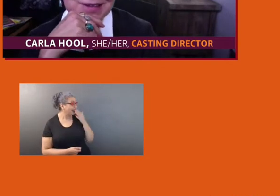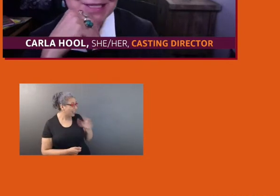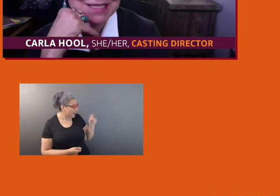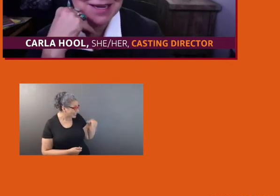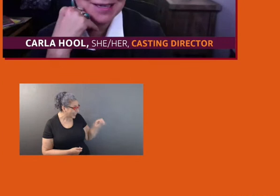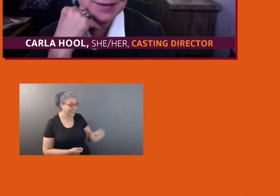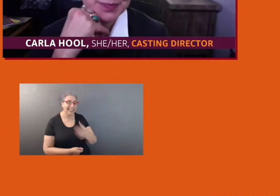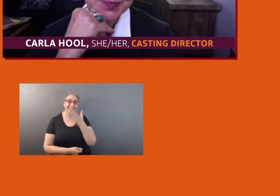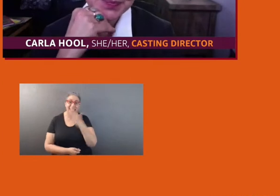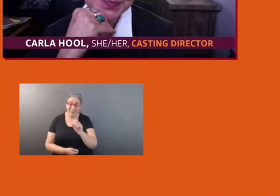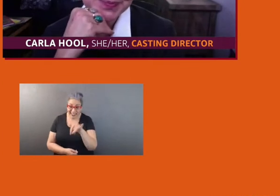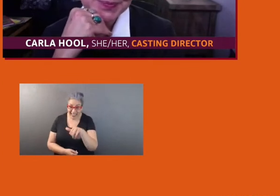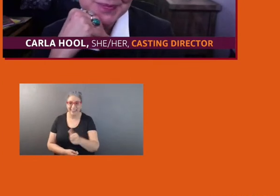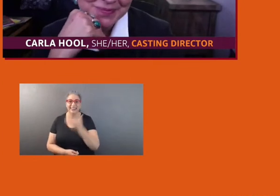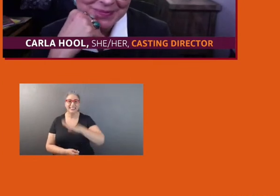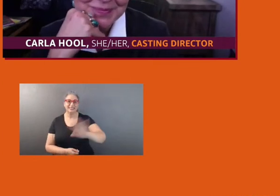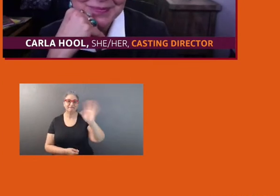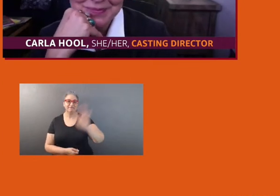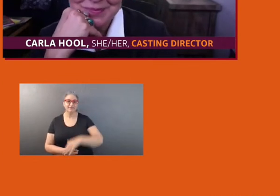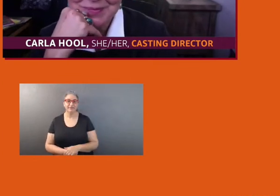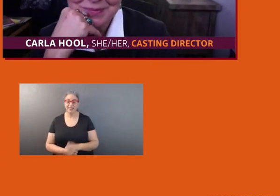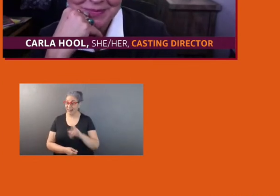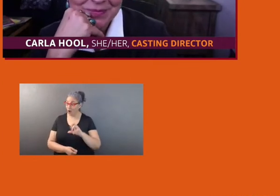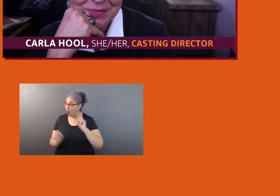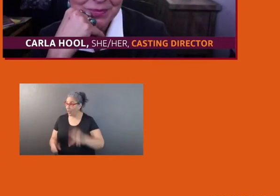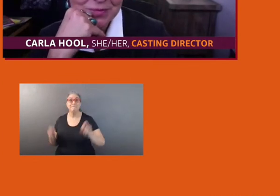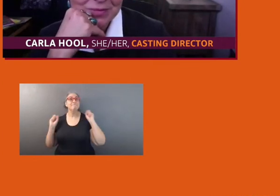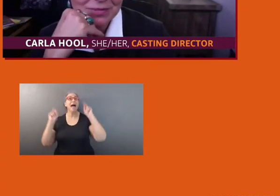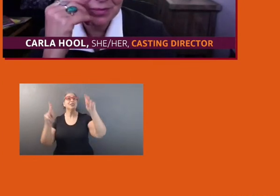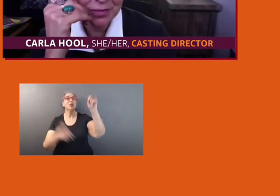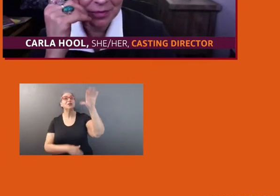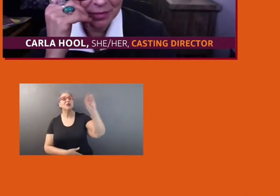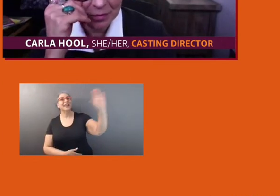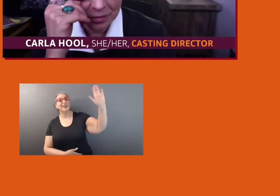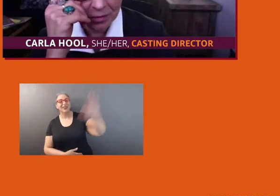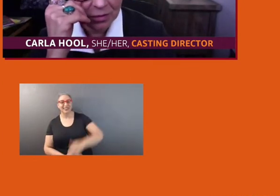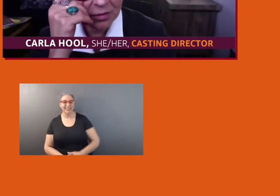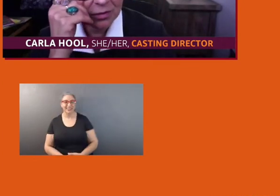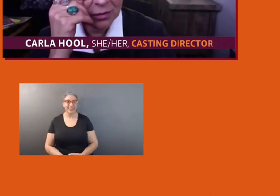Angelique. Thank you, Tatiana. All right, and back to the studio.